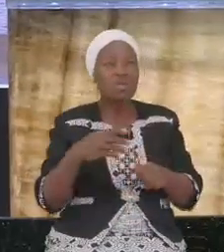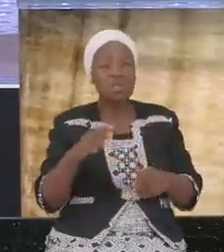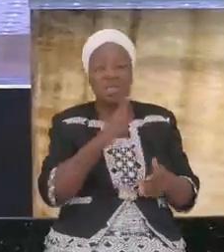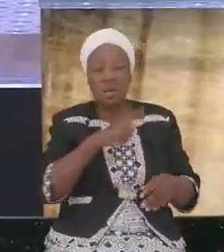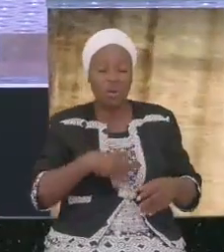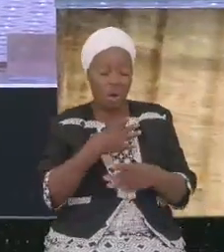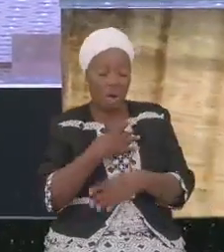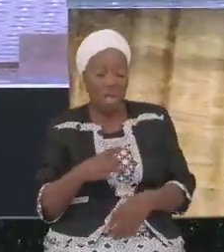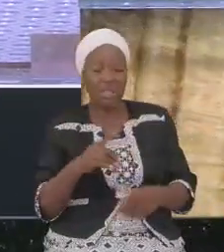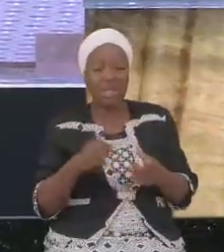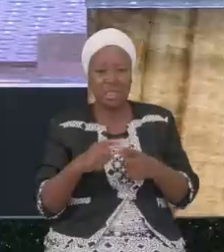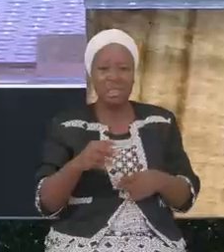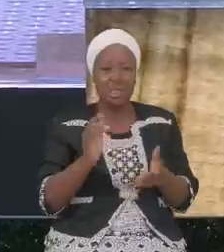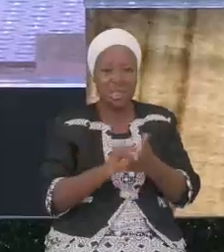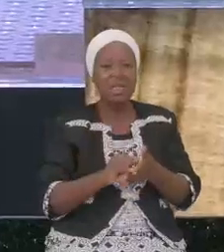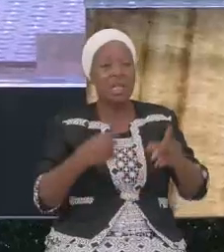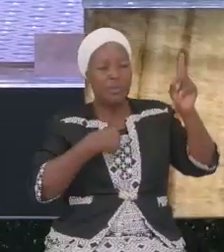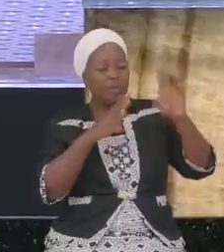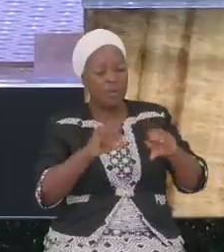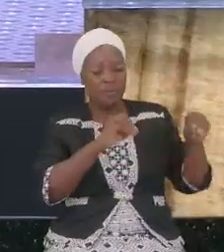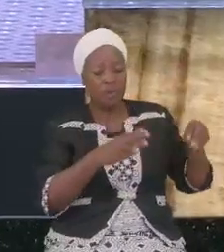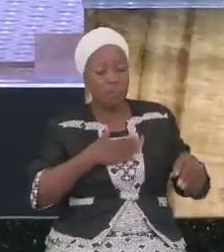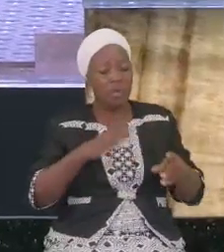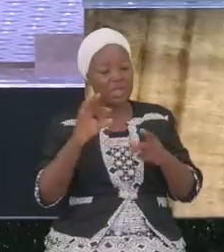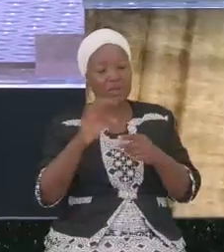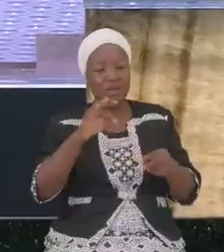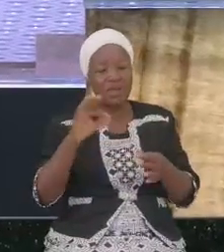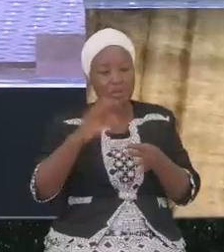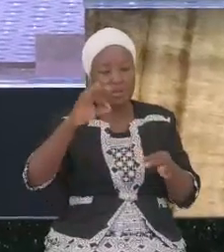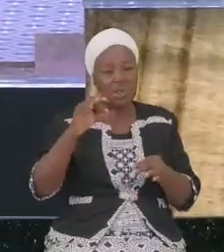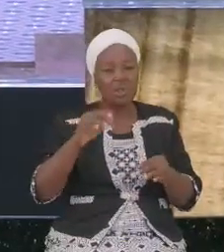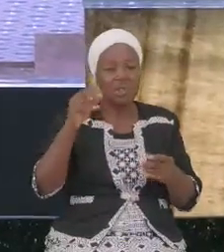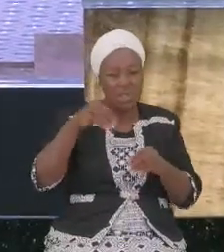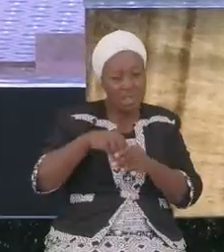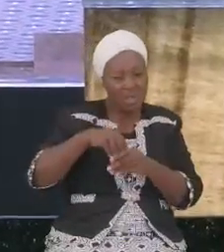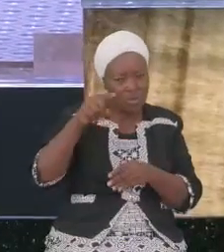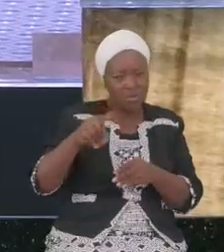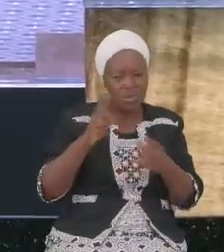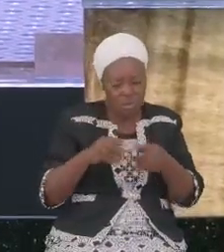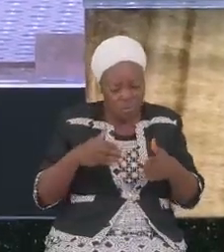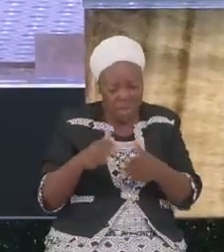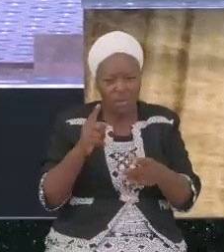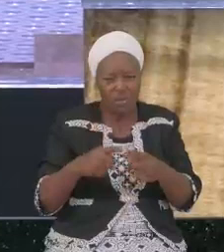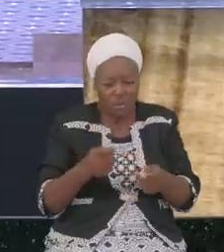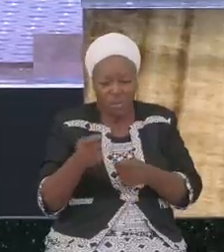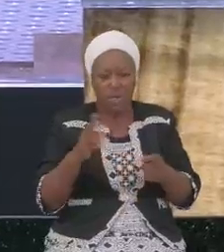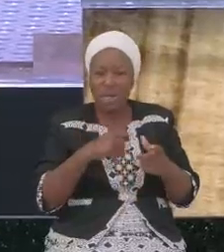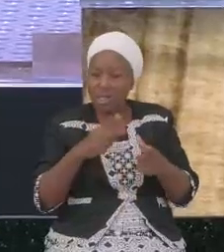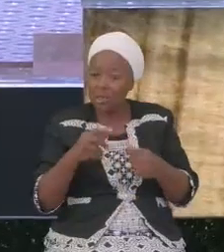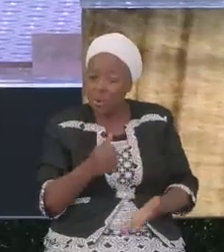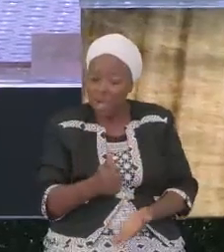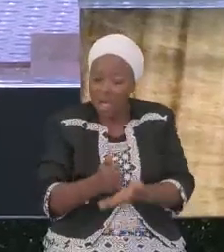my spirit within you to guide you, to control you, and to help you live the line